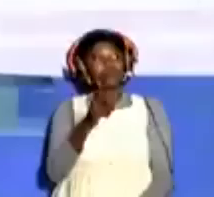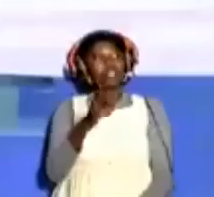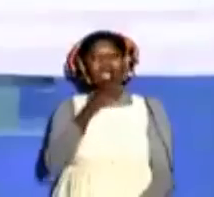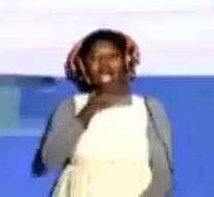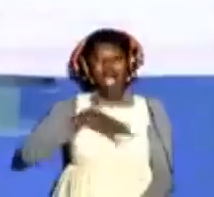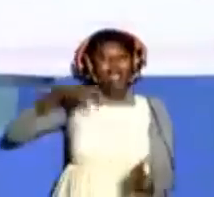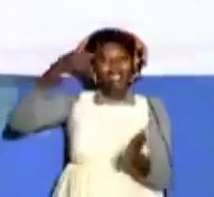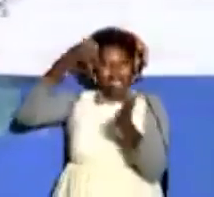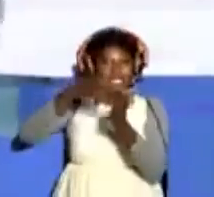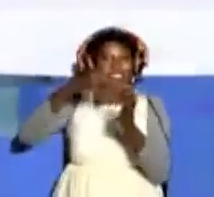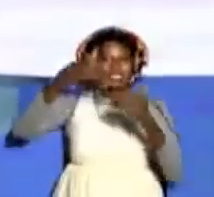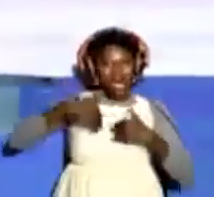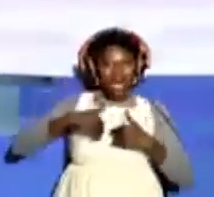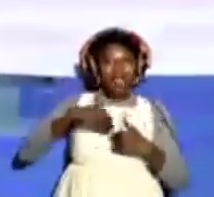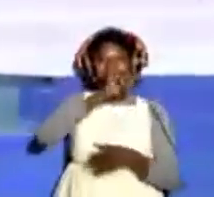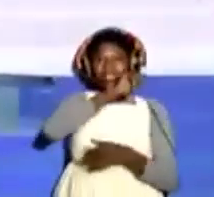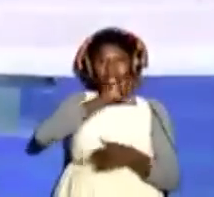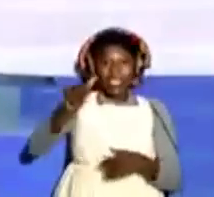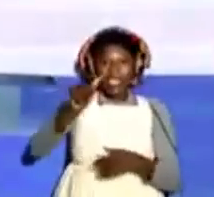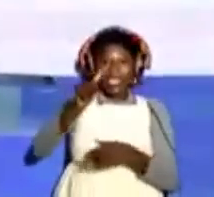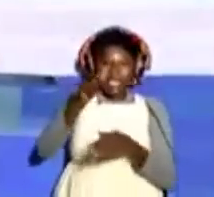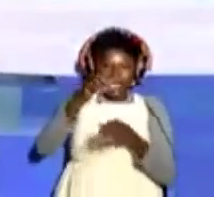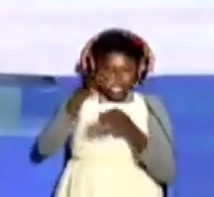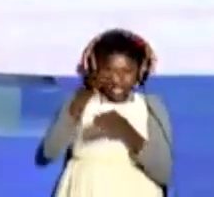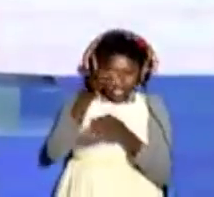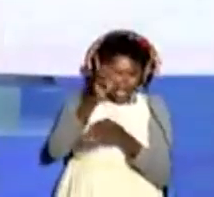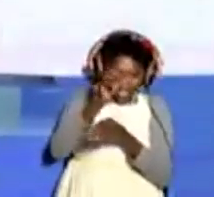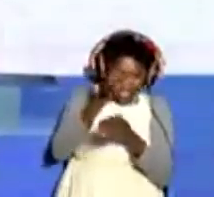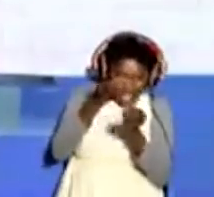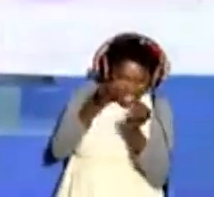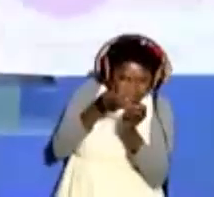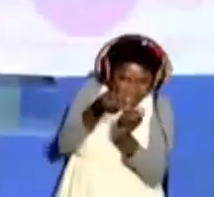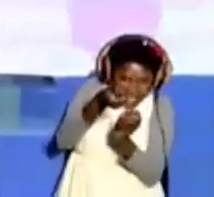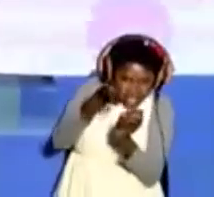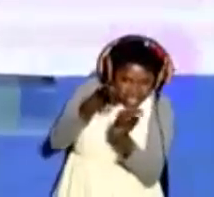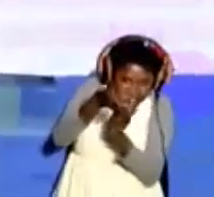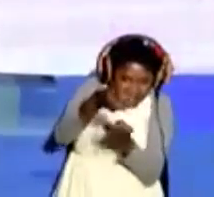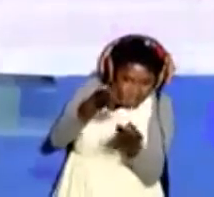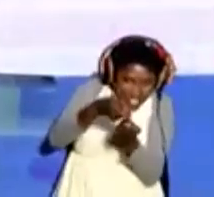and it has a seal. And what is the seal?